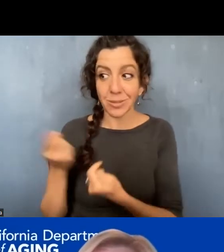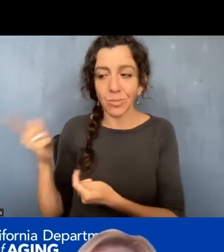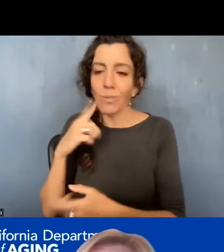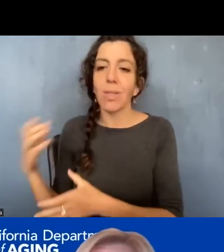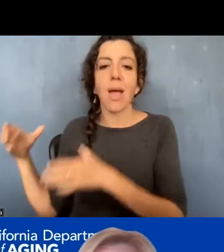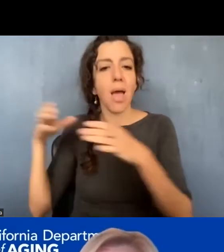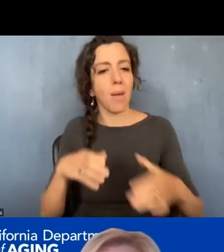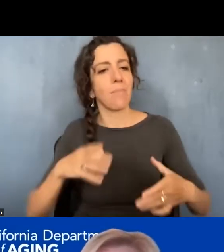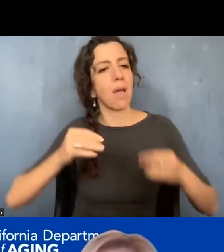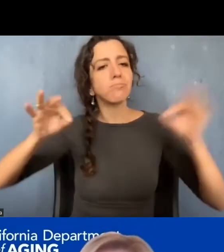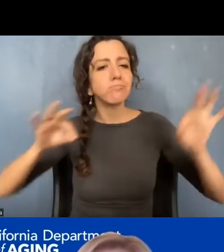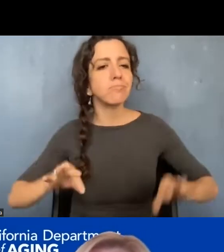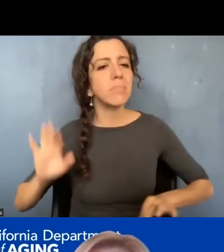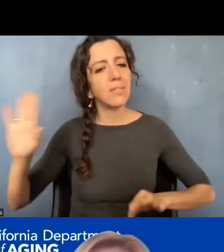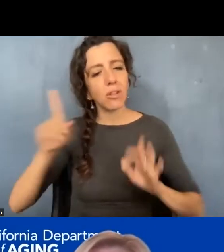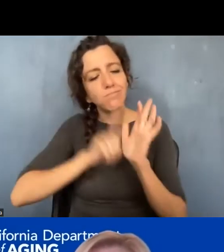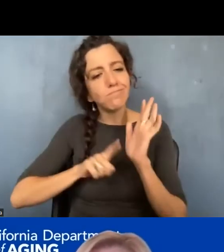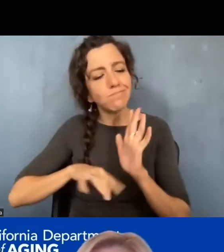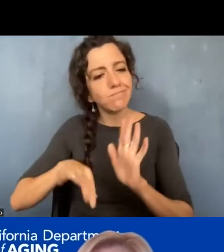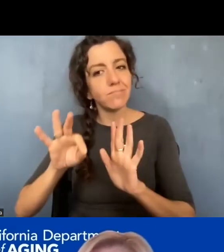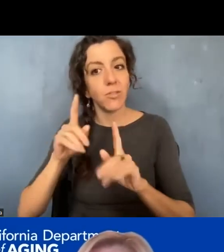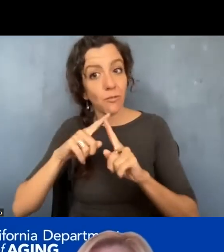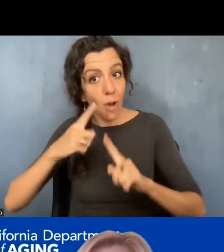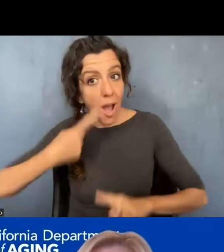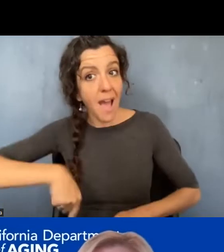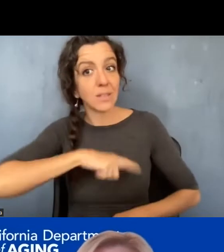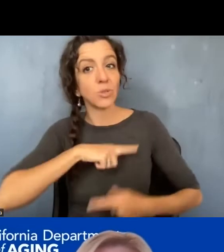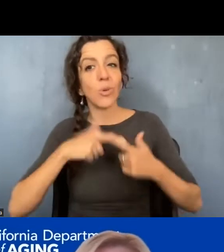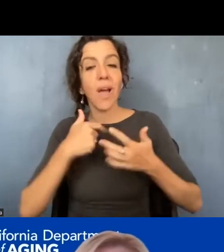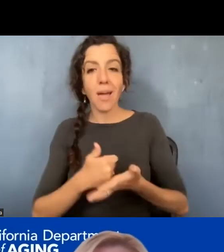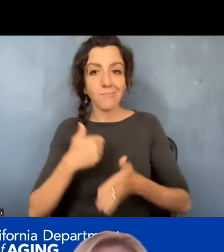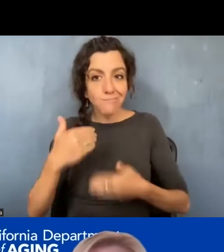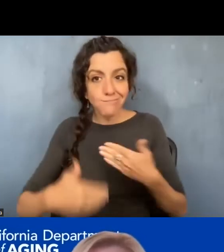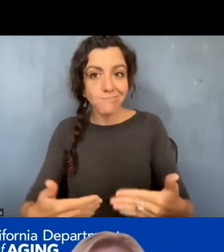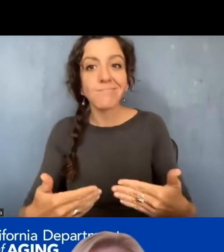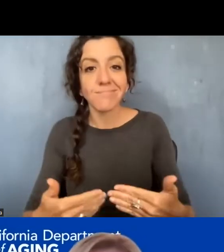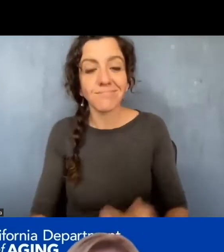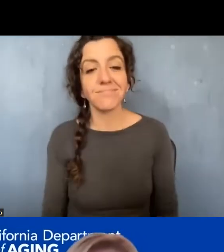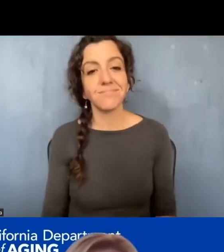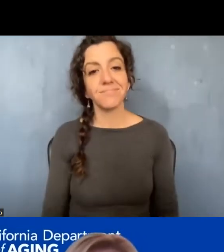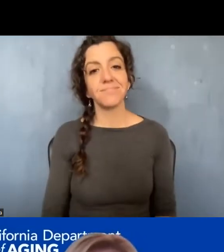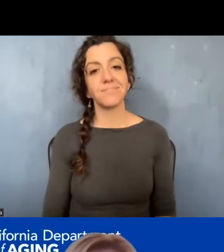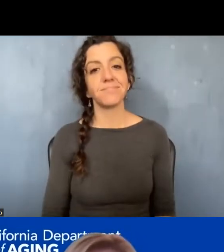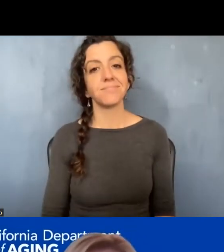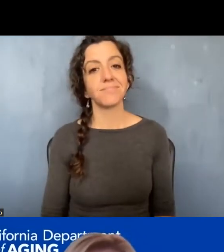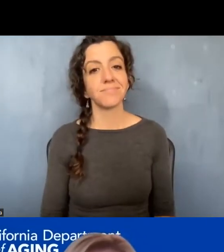and findings to all of us to help us move forward to the next steps in this process.